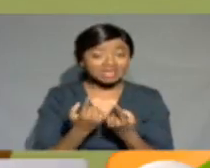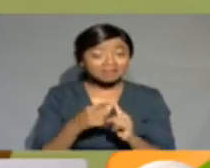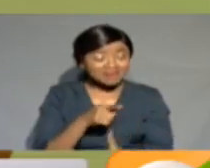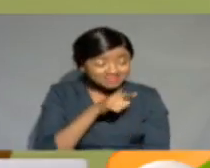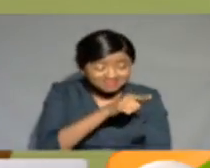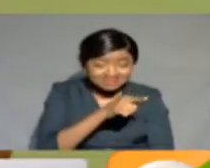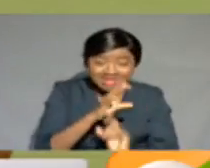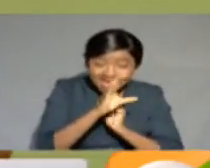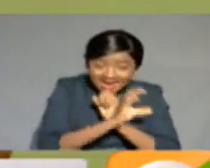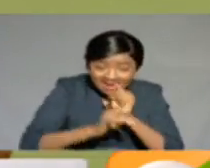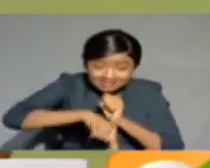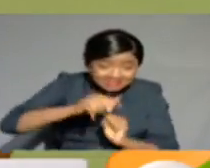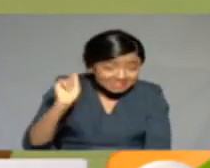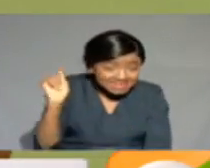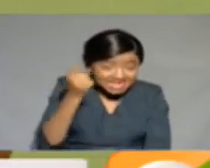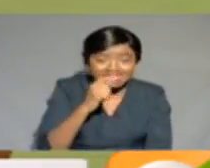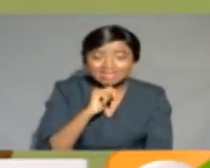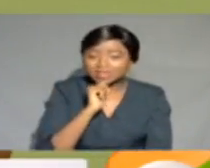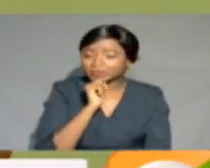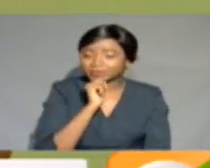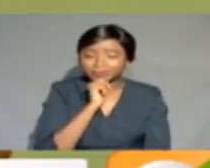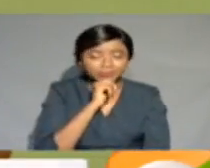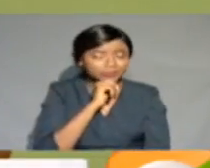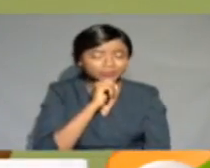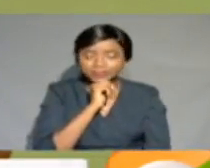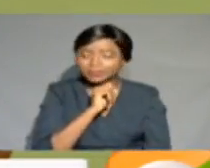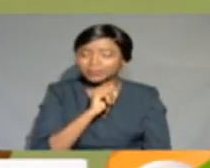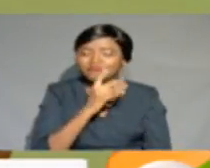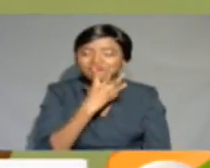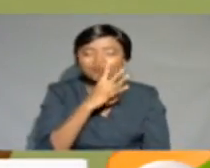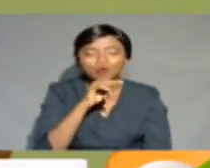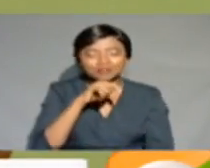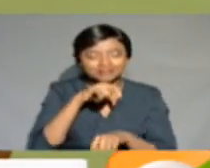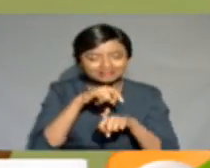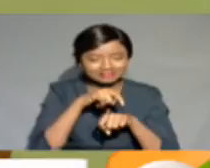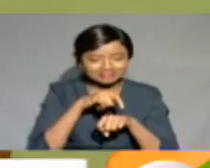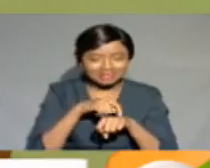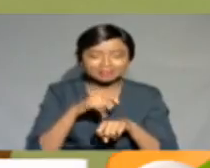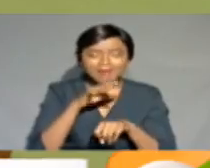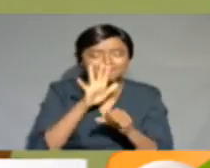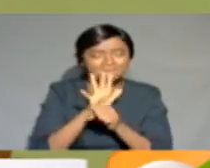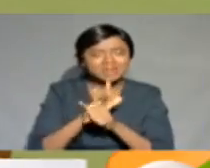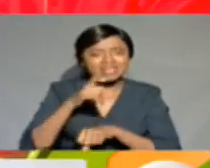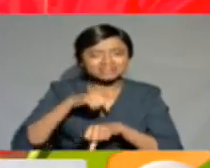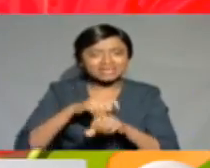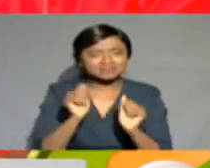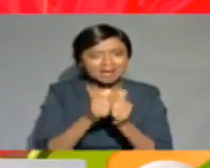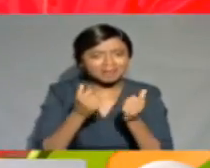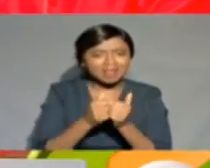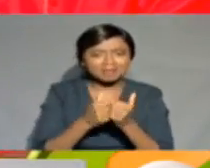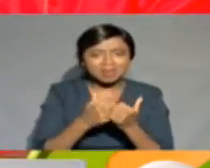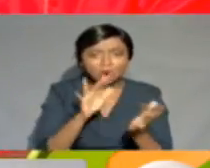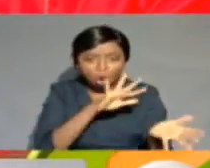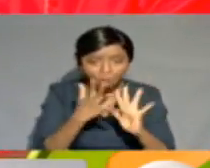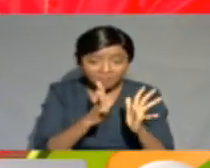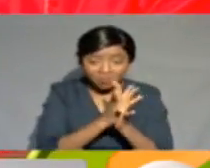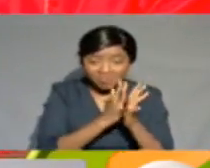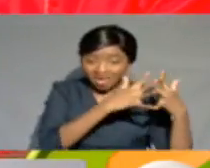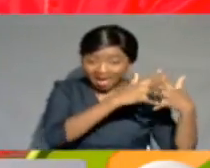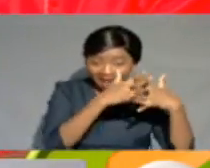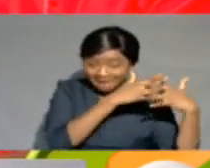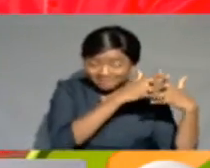four times that happens in schools in other, in Western settings. So this was a